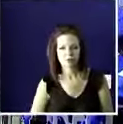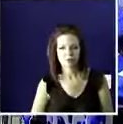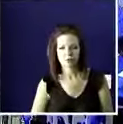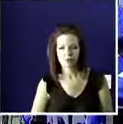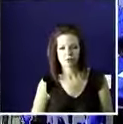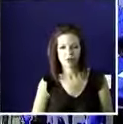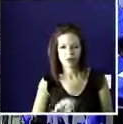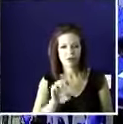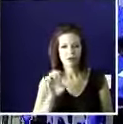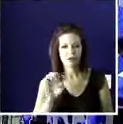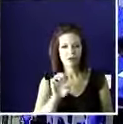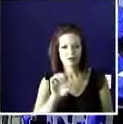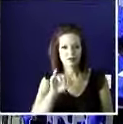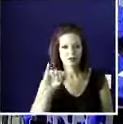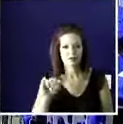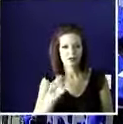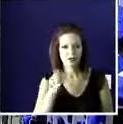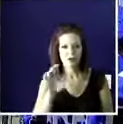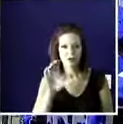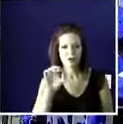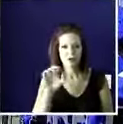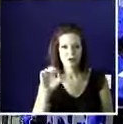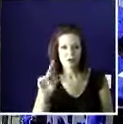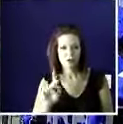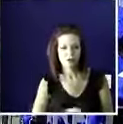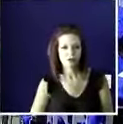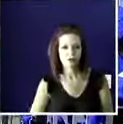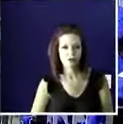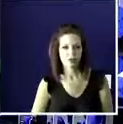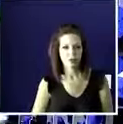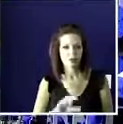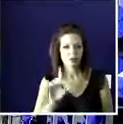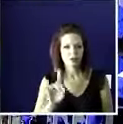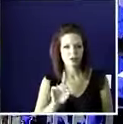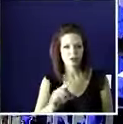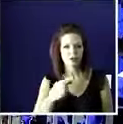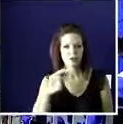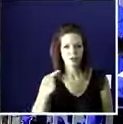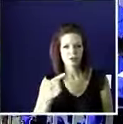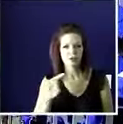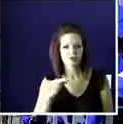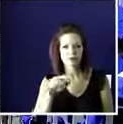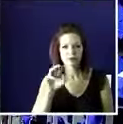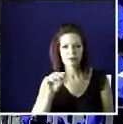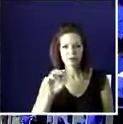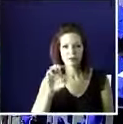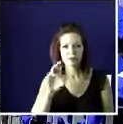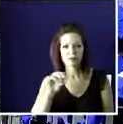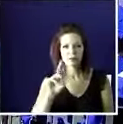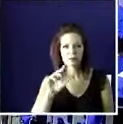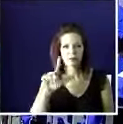Evan J. Cook. Jolie Grace McMullen.